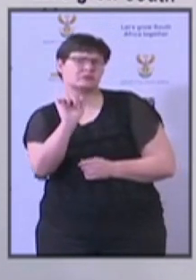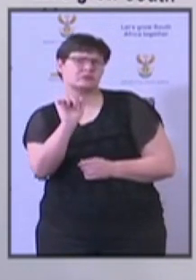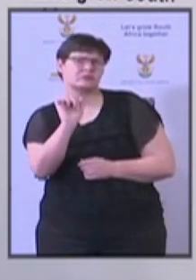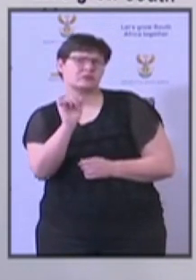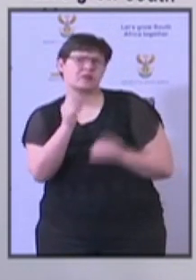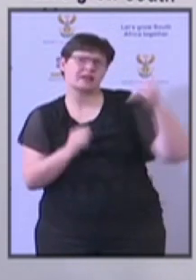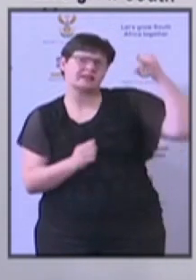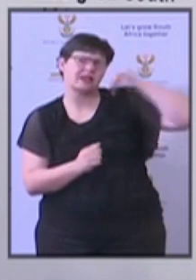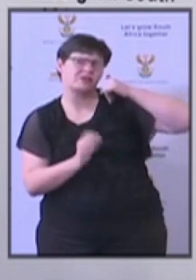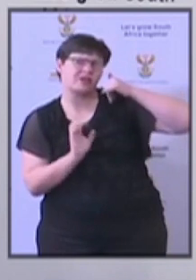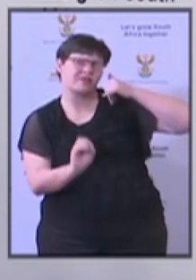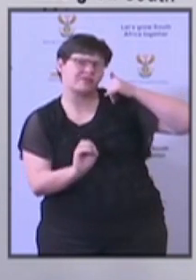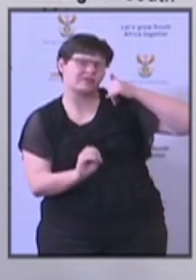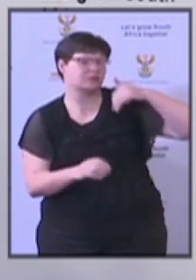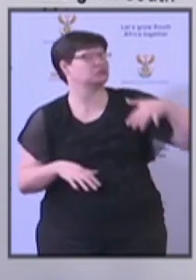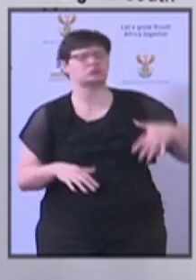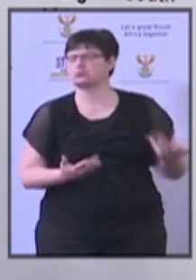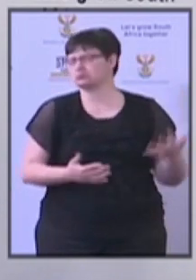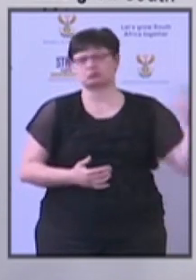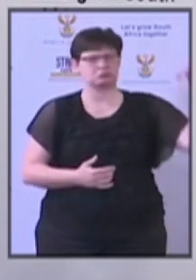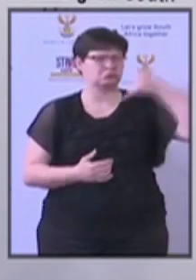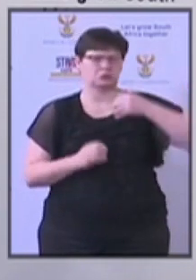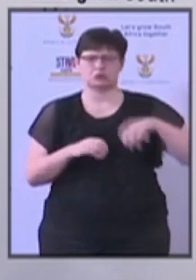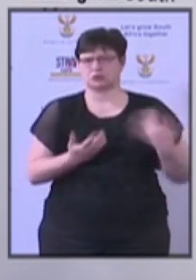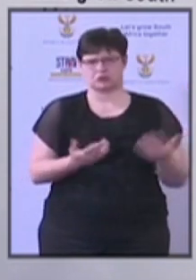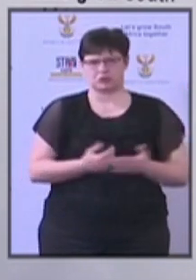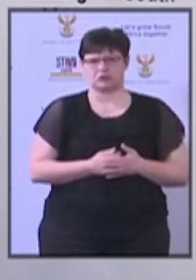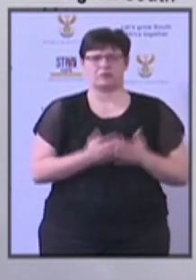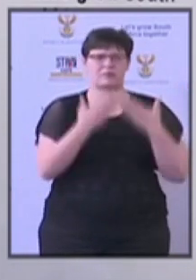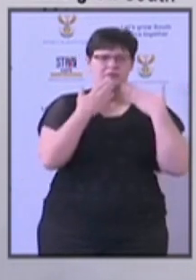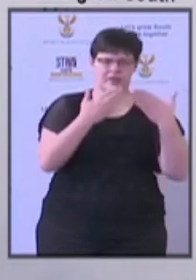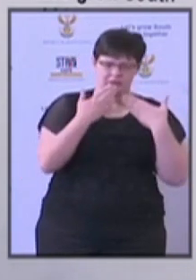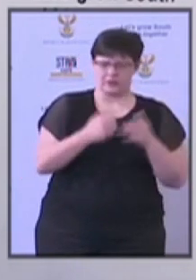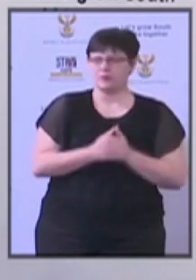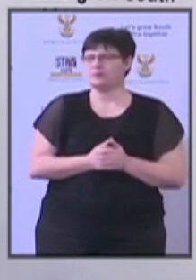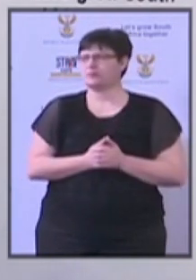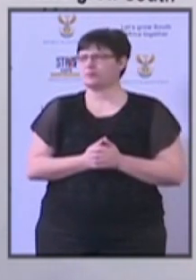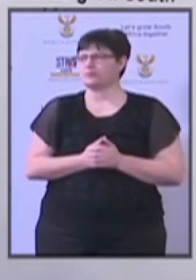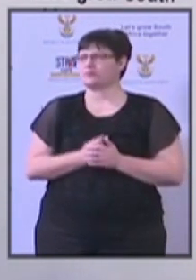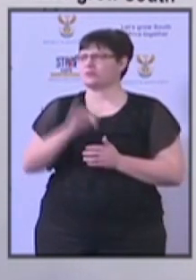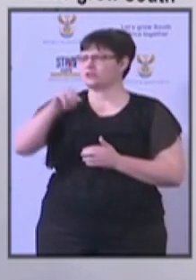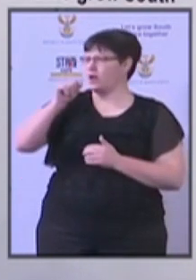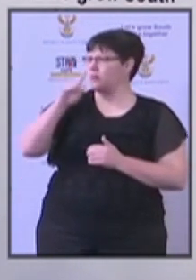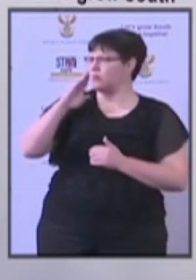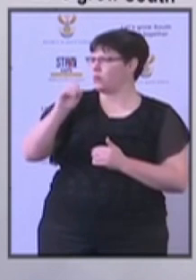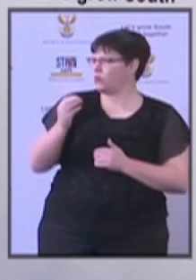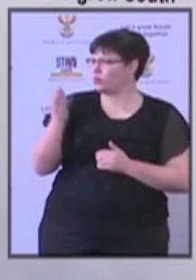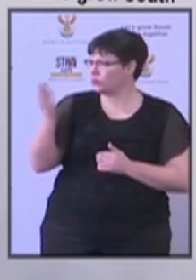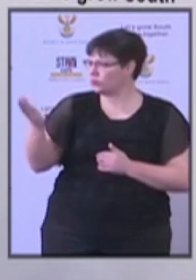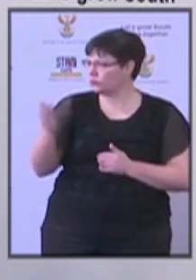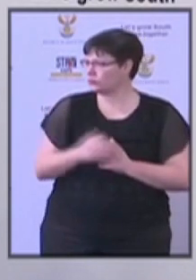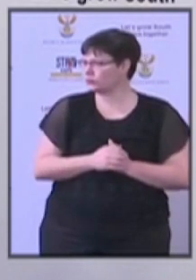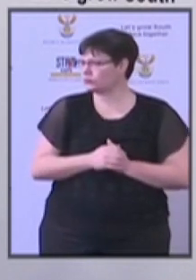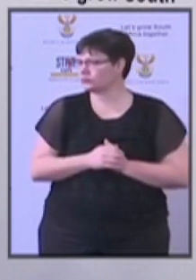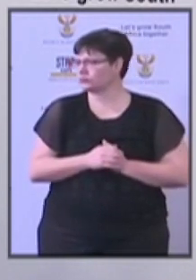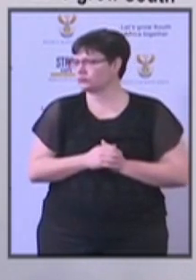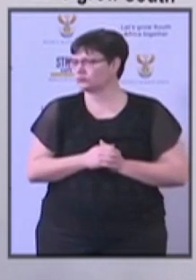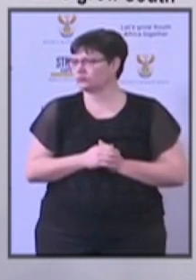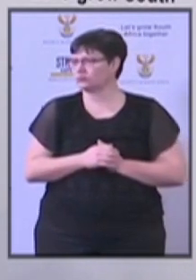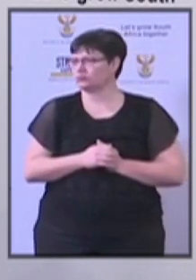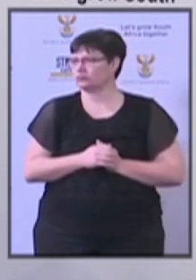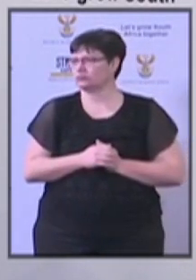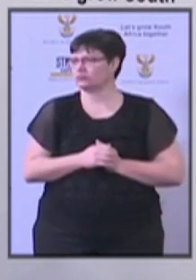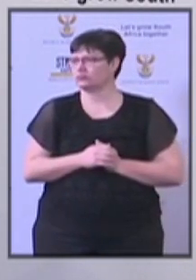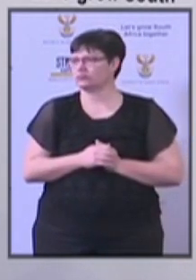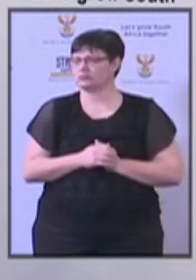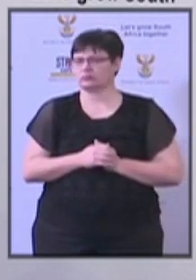got anyone on the line. No questions on the line, Chair. Okay. Thank you. Thank you very much. Jabu, do you have anyone on the SMS line? Thank you, Chair.